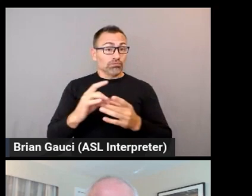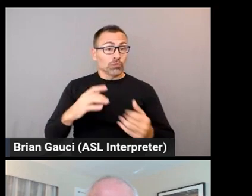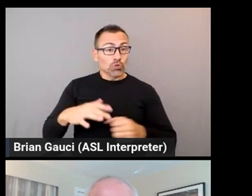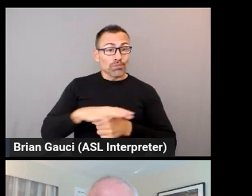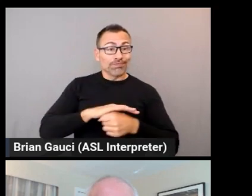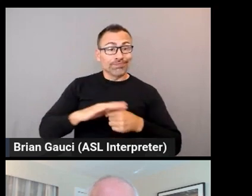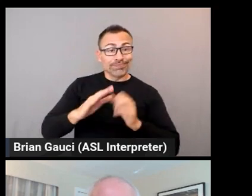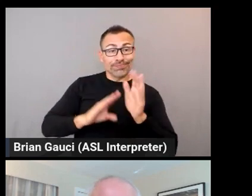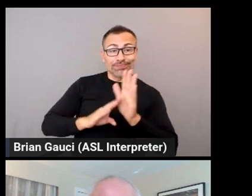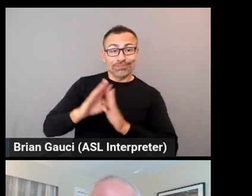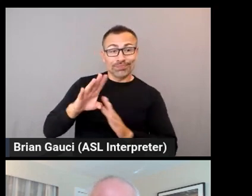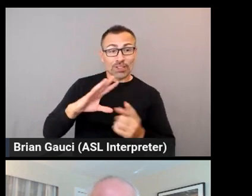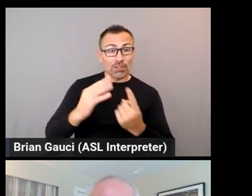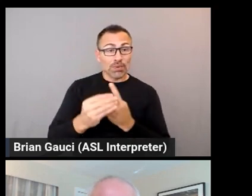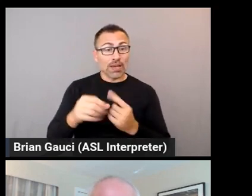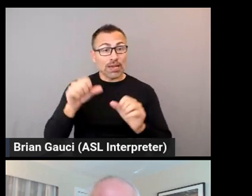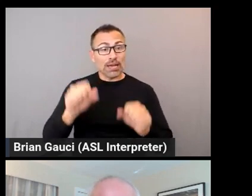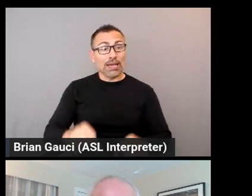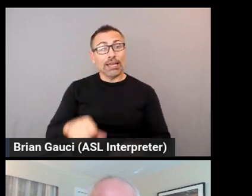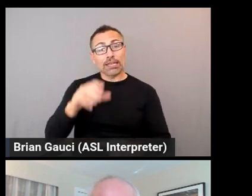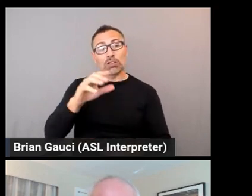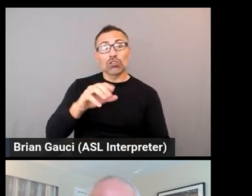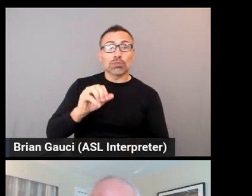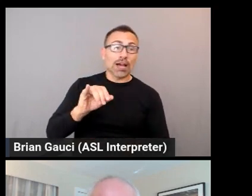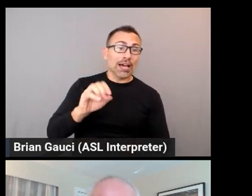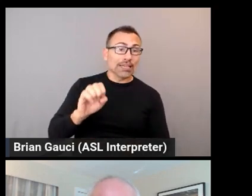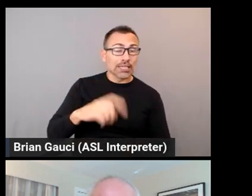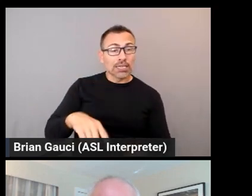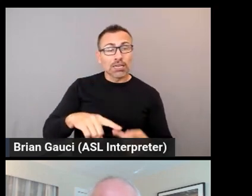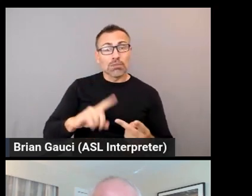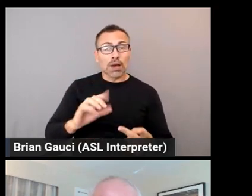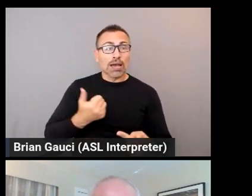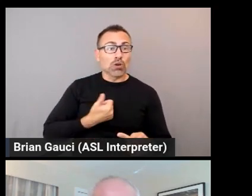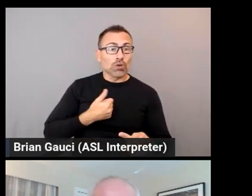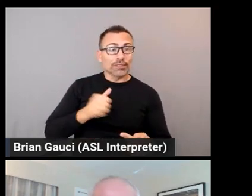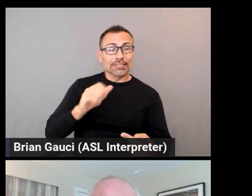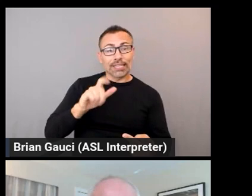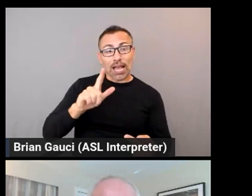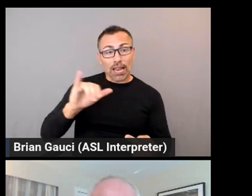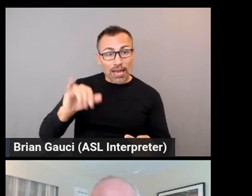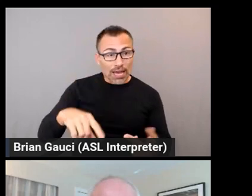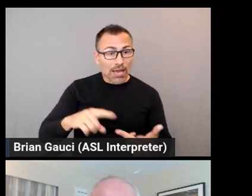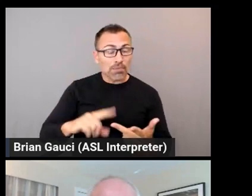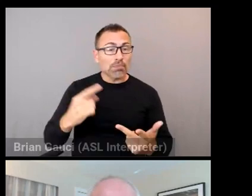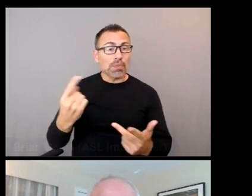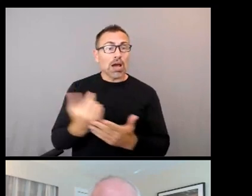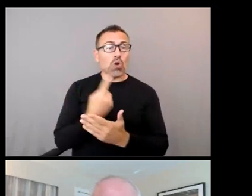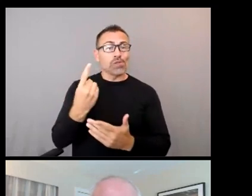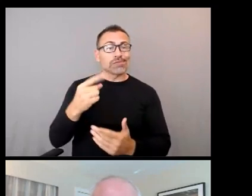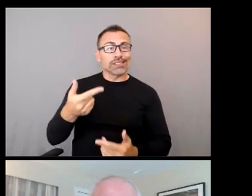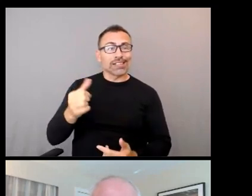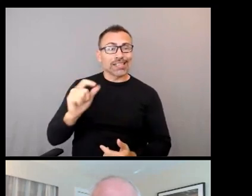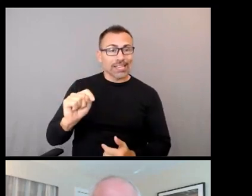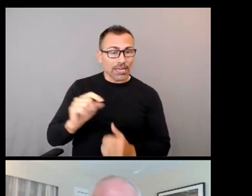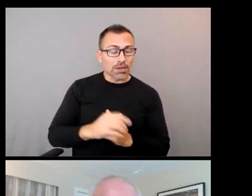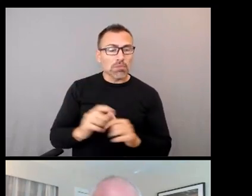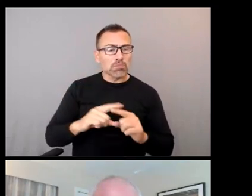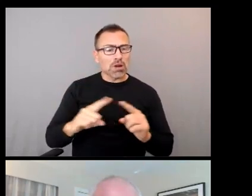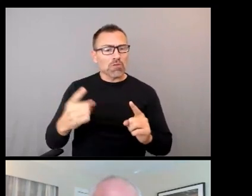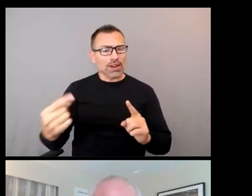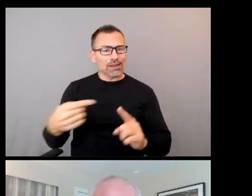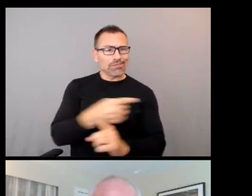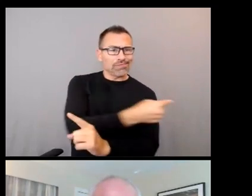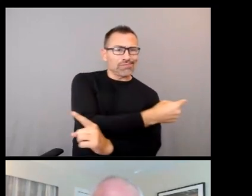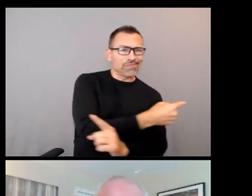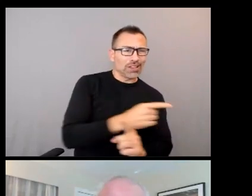environment. I can use my IDE, my own CLIs, my own Git workflow. I'm going to bypass that for a moment because I want to just show you kind of what the core engine looks like.